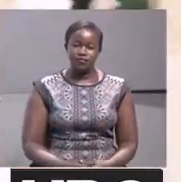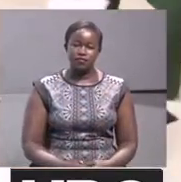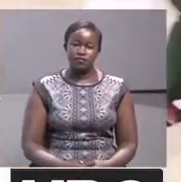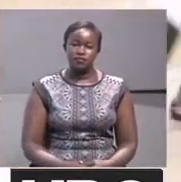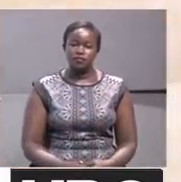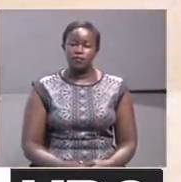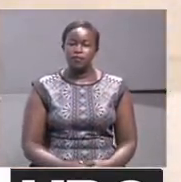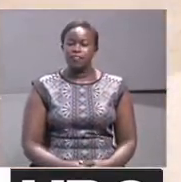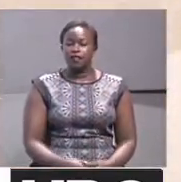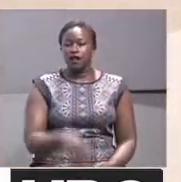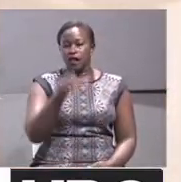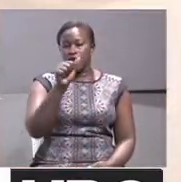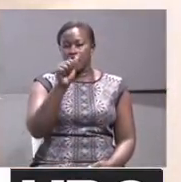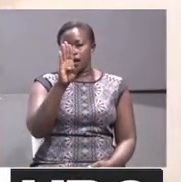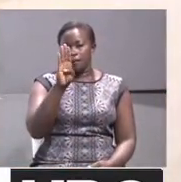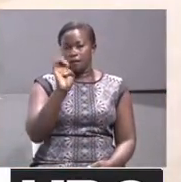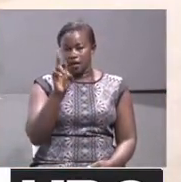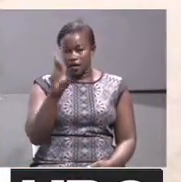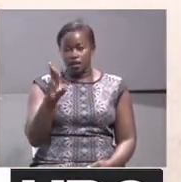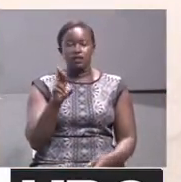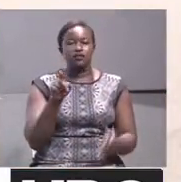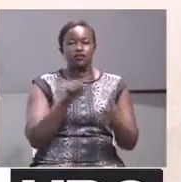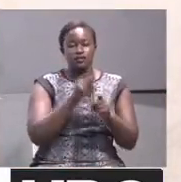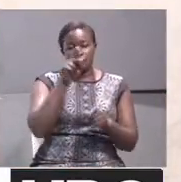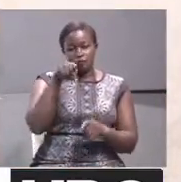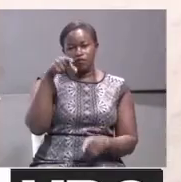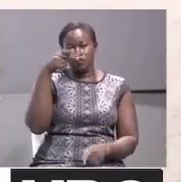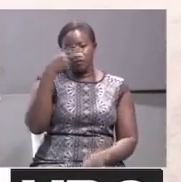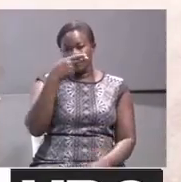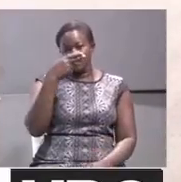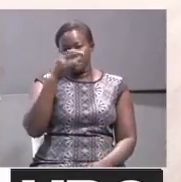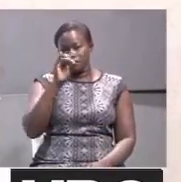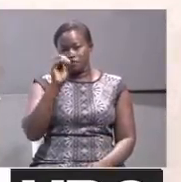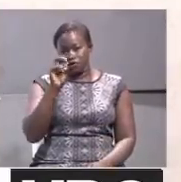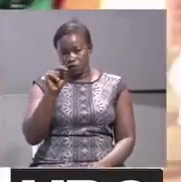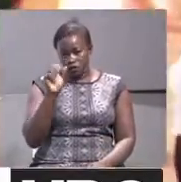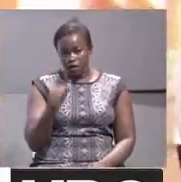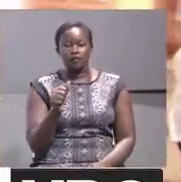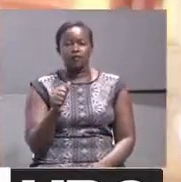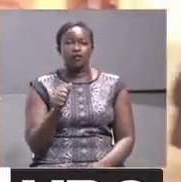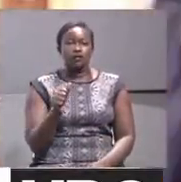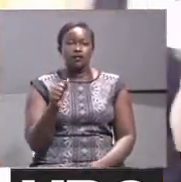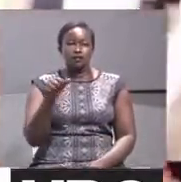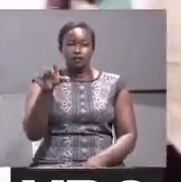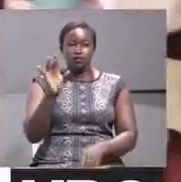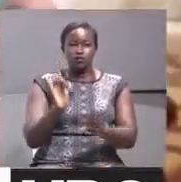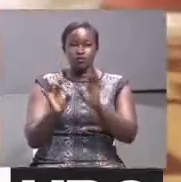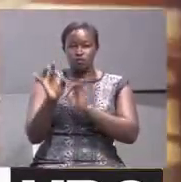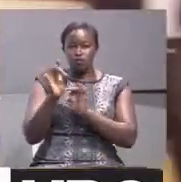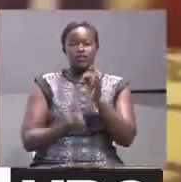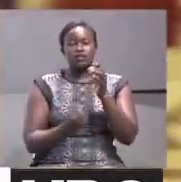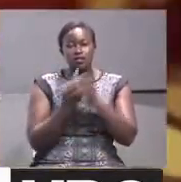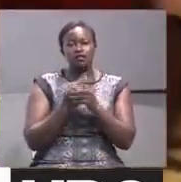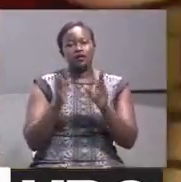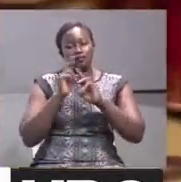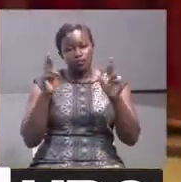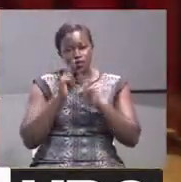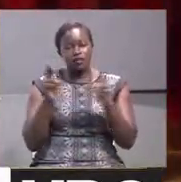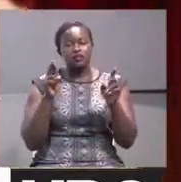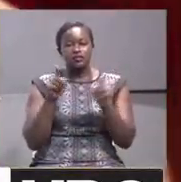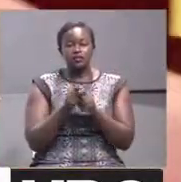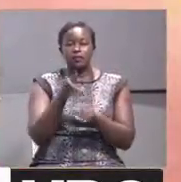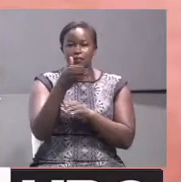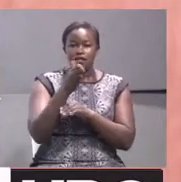Lilian Abe and Fiona Nyamtoro, nominated to the Disaster Preparedness and Energy